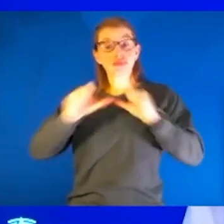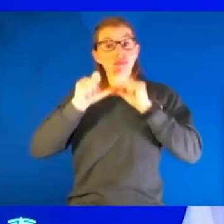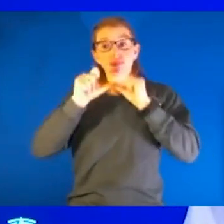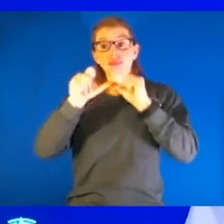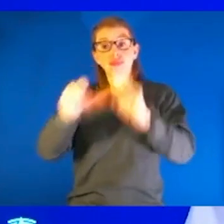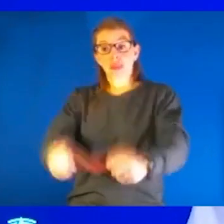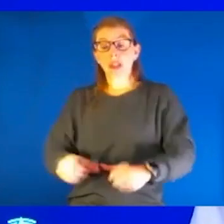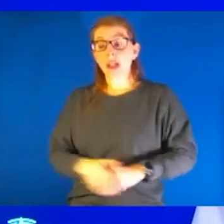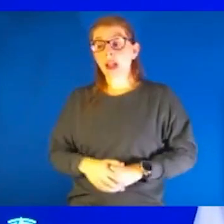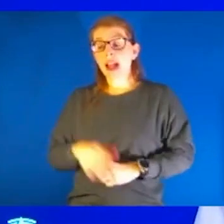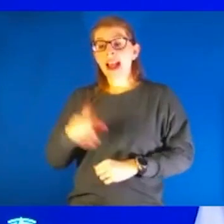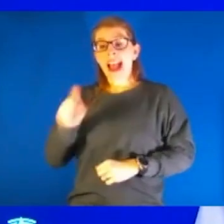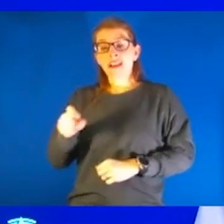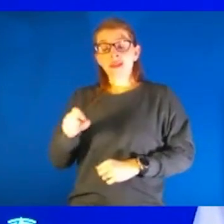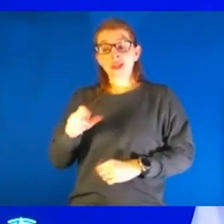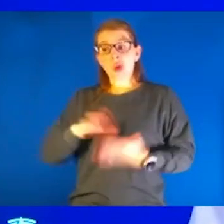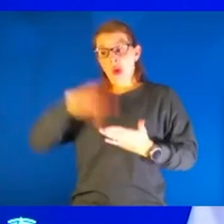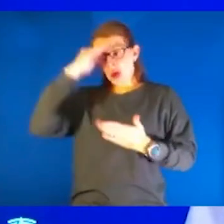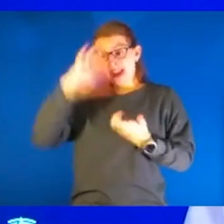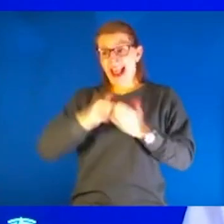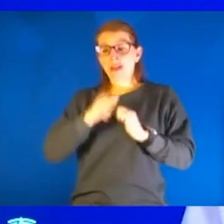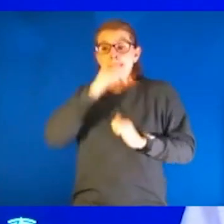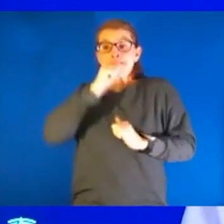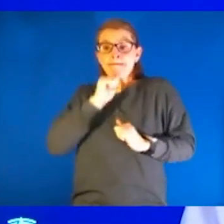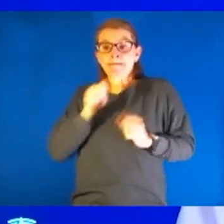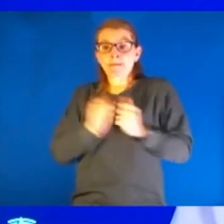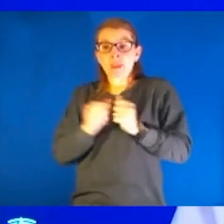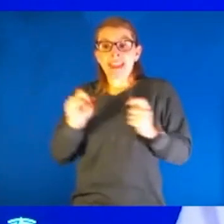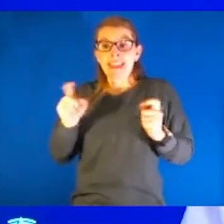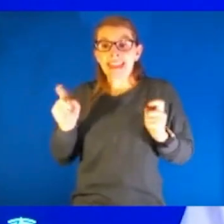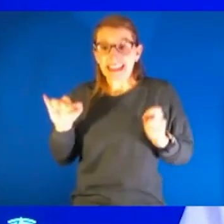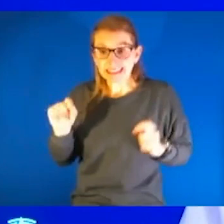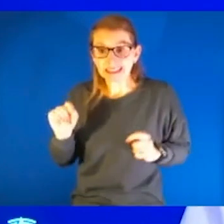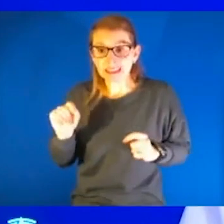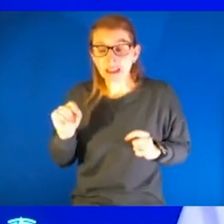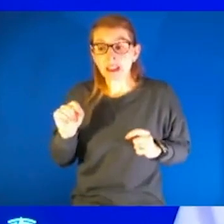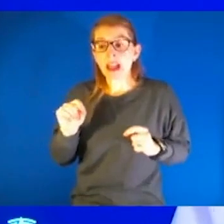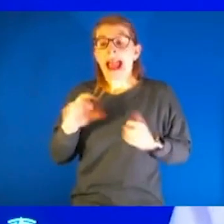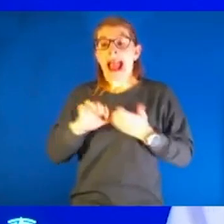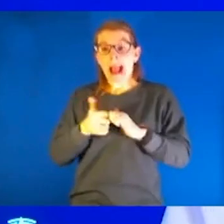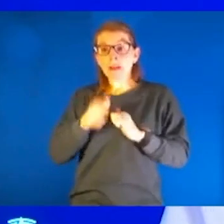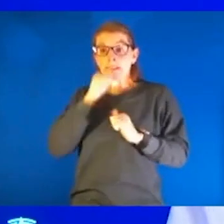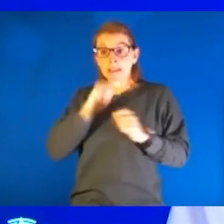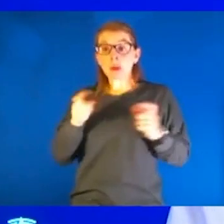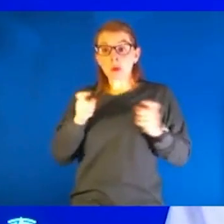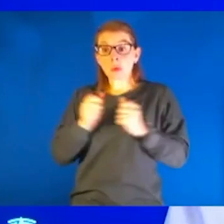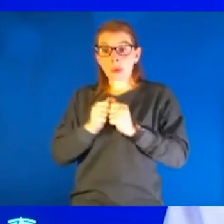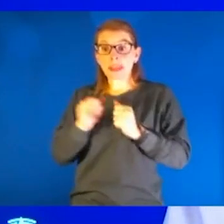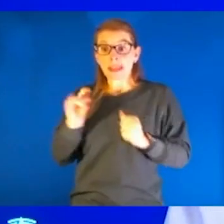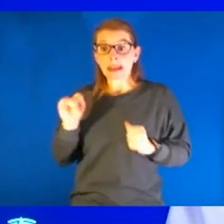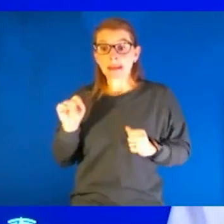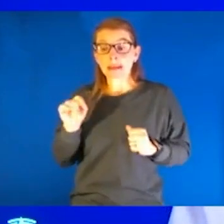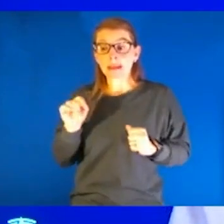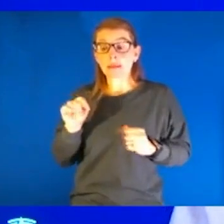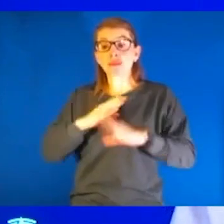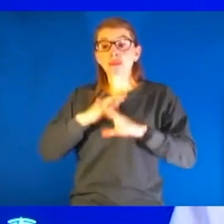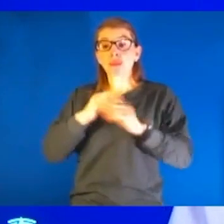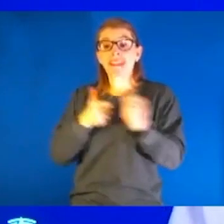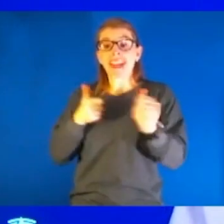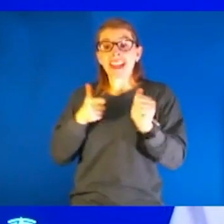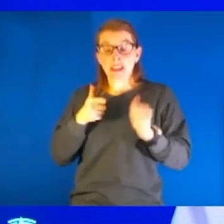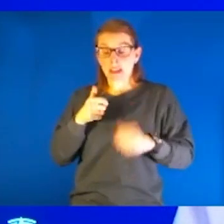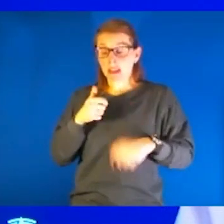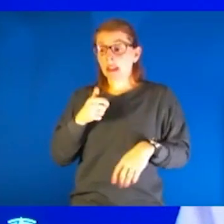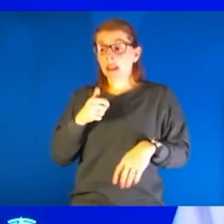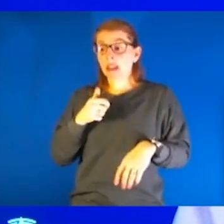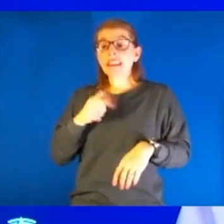with it. And the best way to learn how to live with it is to help prevent those most severe cases of disease so that people aren't going to